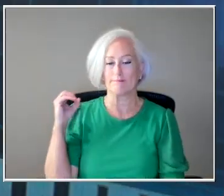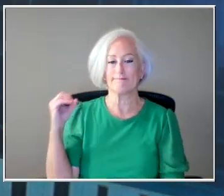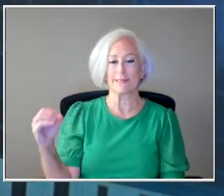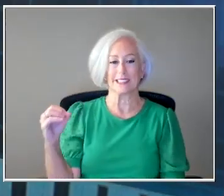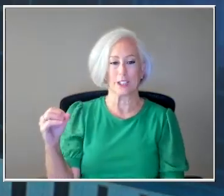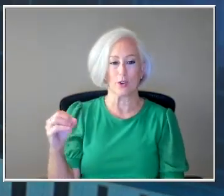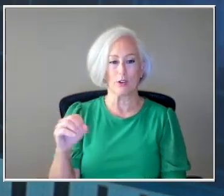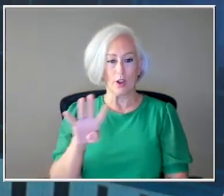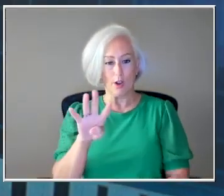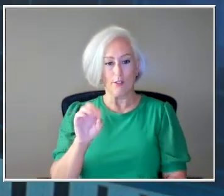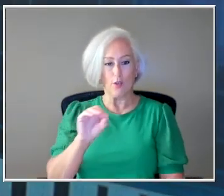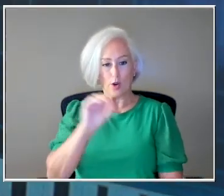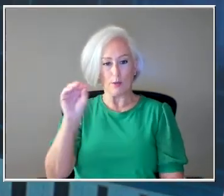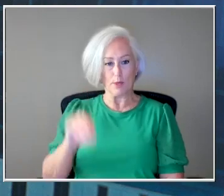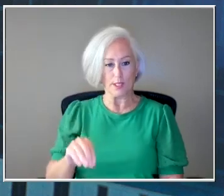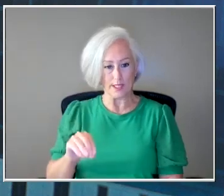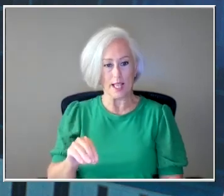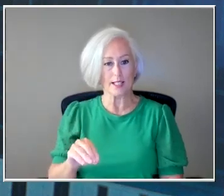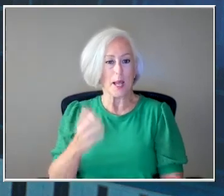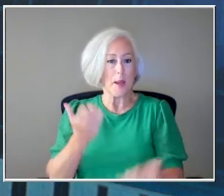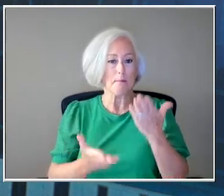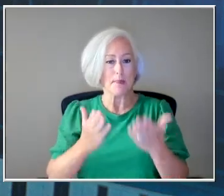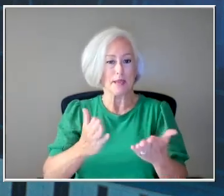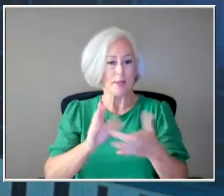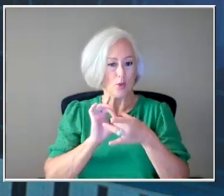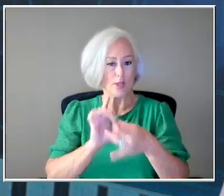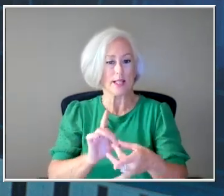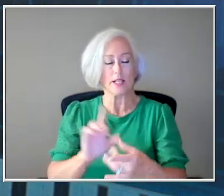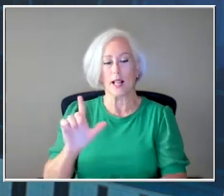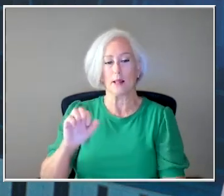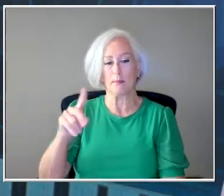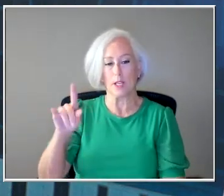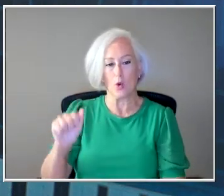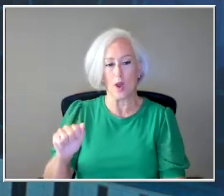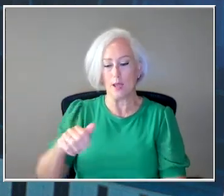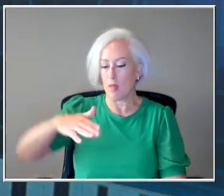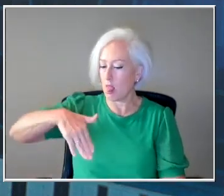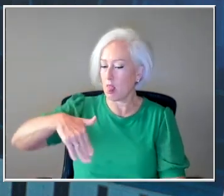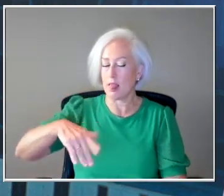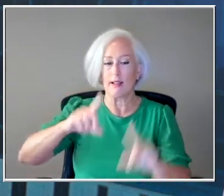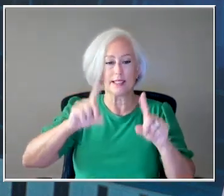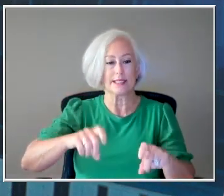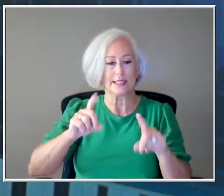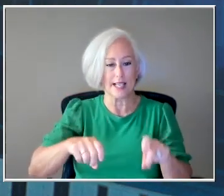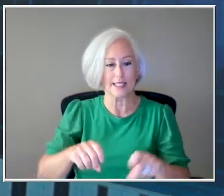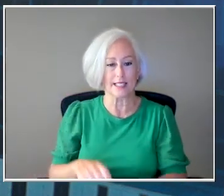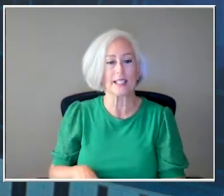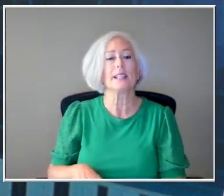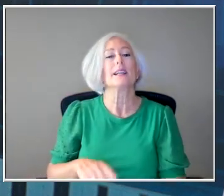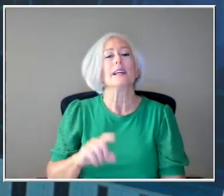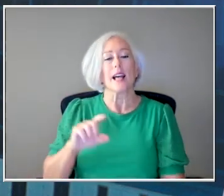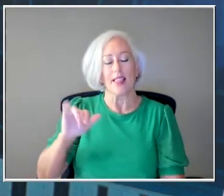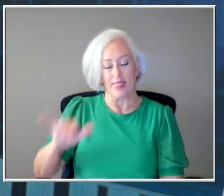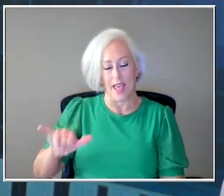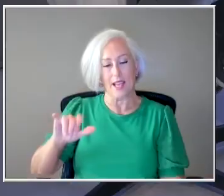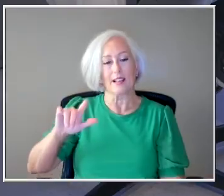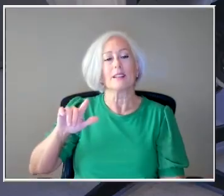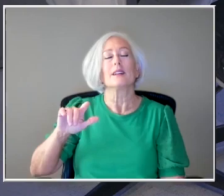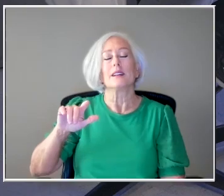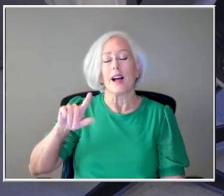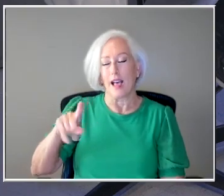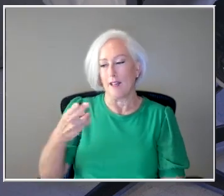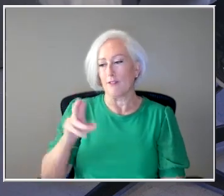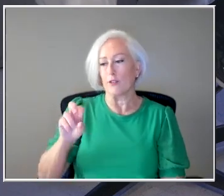be related to high LPLA. It's not being tested. And apheresis is the only present therapy approved for treating LPLA. Dr. Gertz, jump